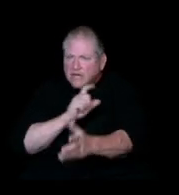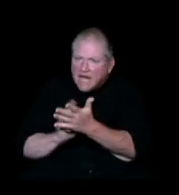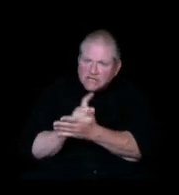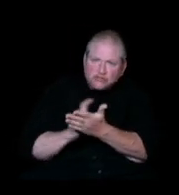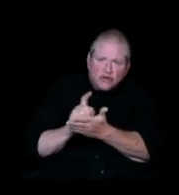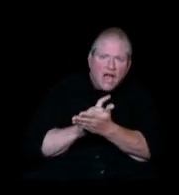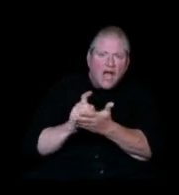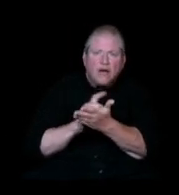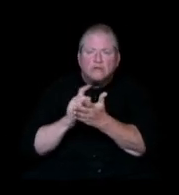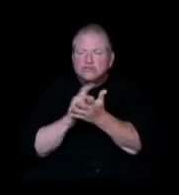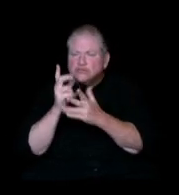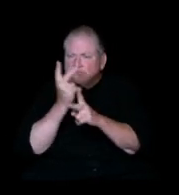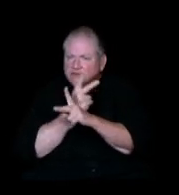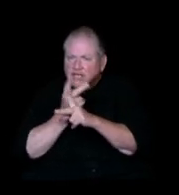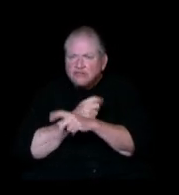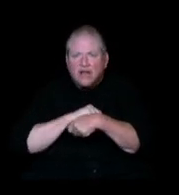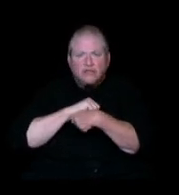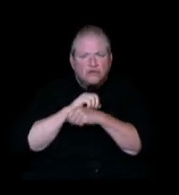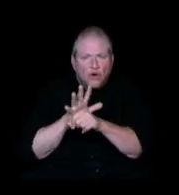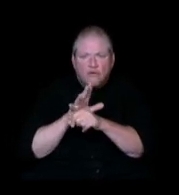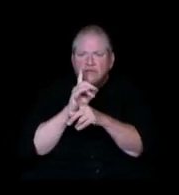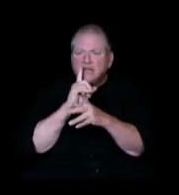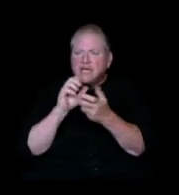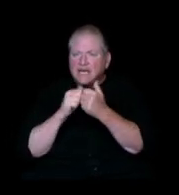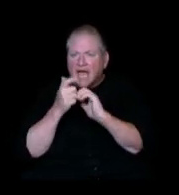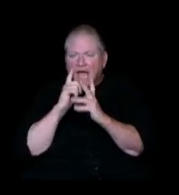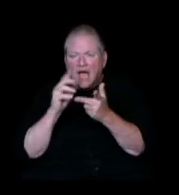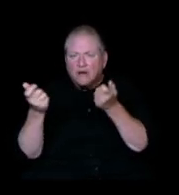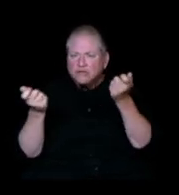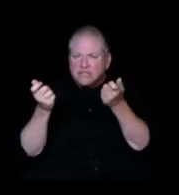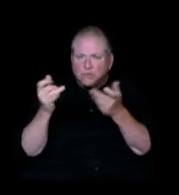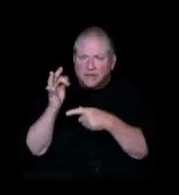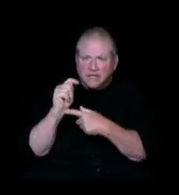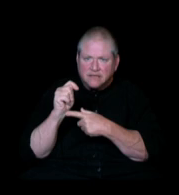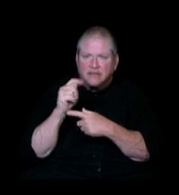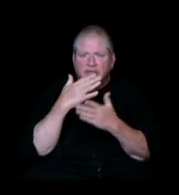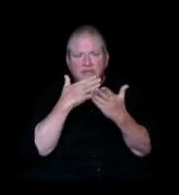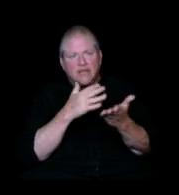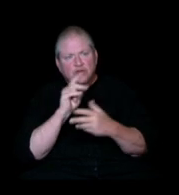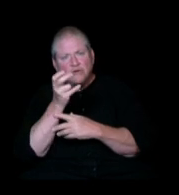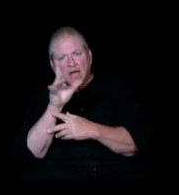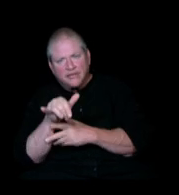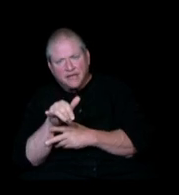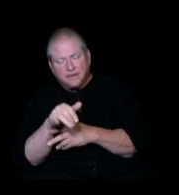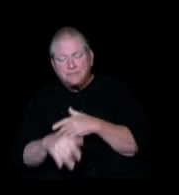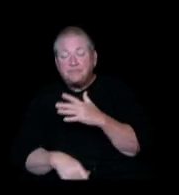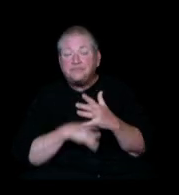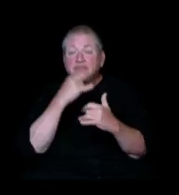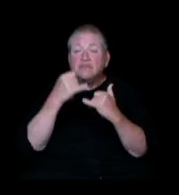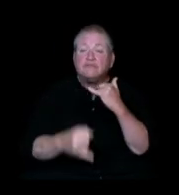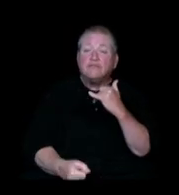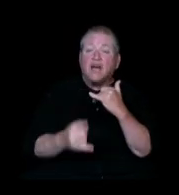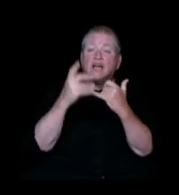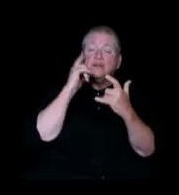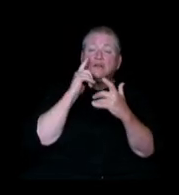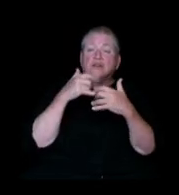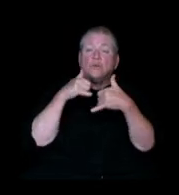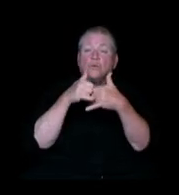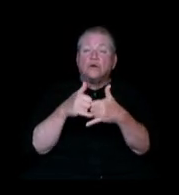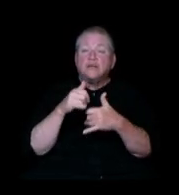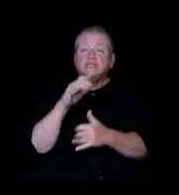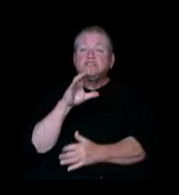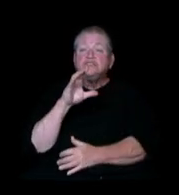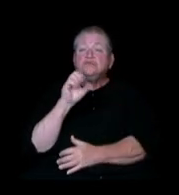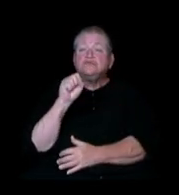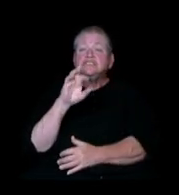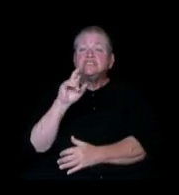to institute them. Congratulations, Kathy, and thanks for all your extra effort. The final Exceptional Effort Award for